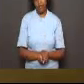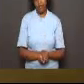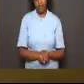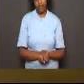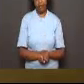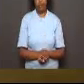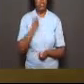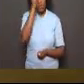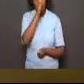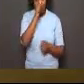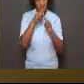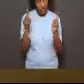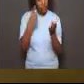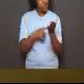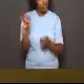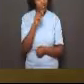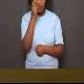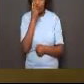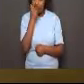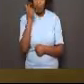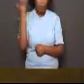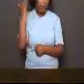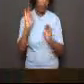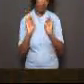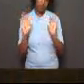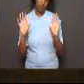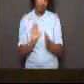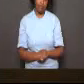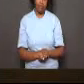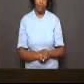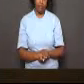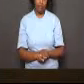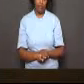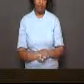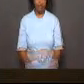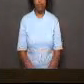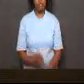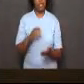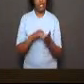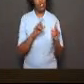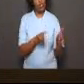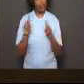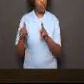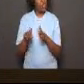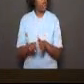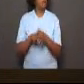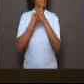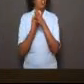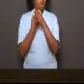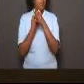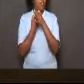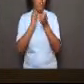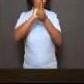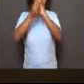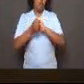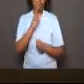has never before experienced. It is also a pioneering